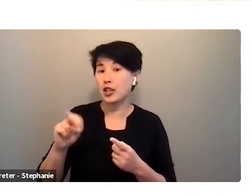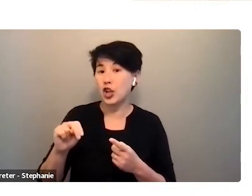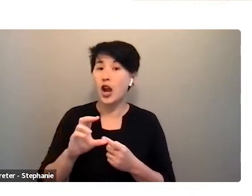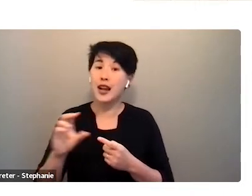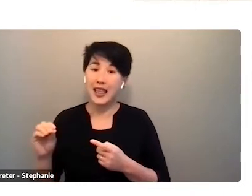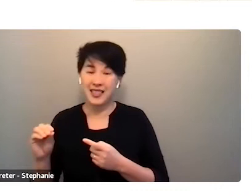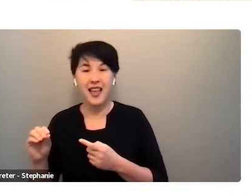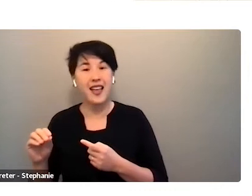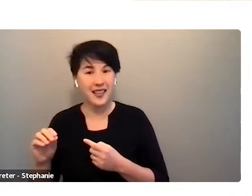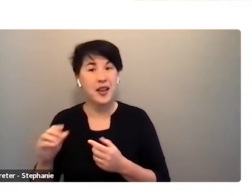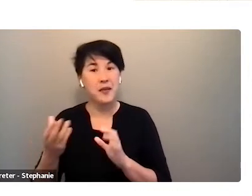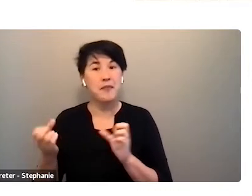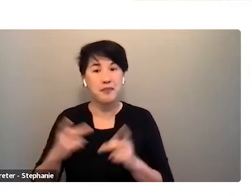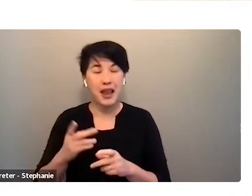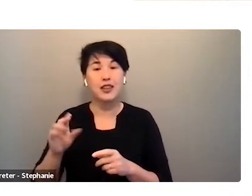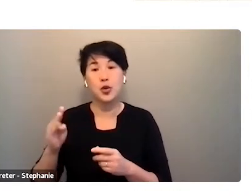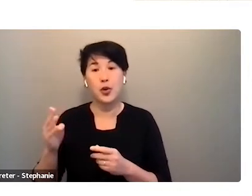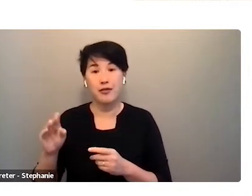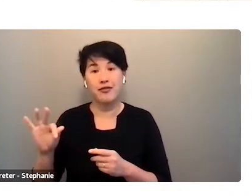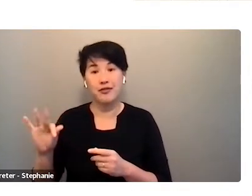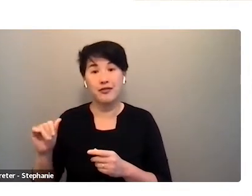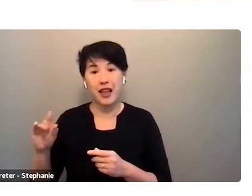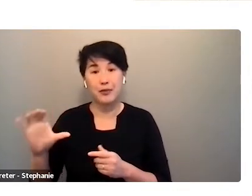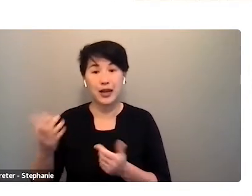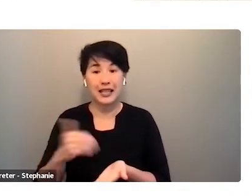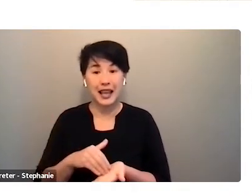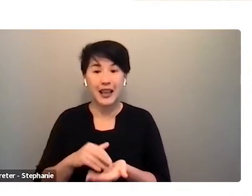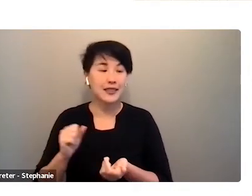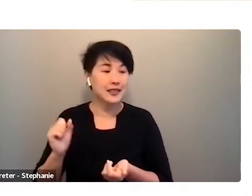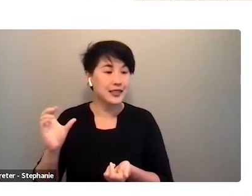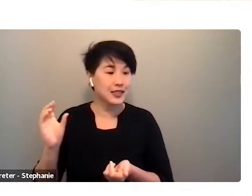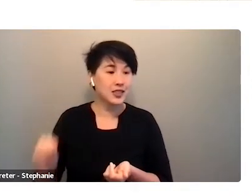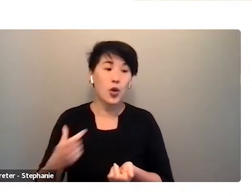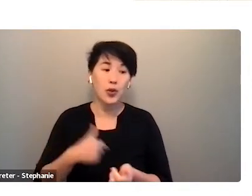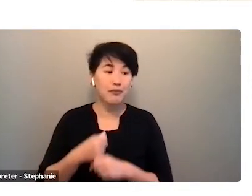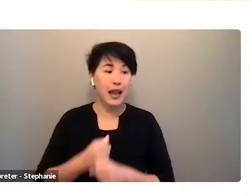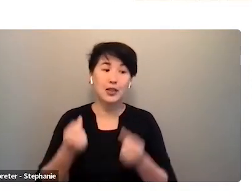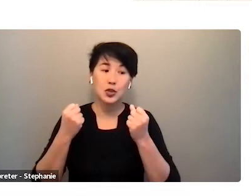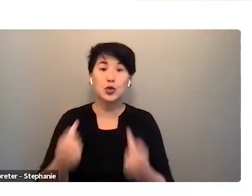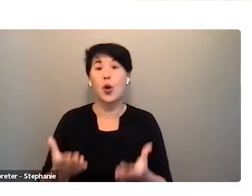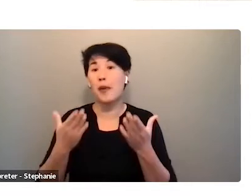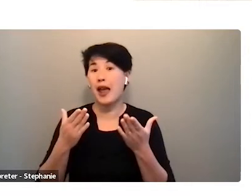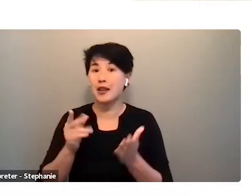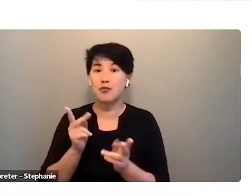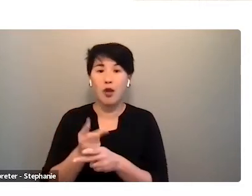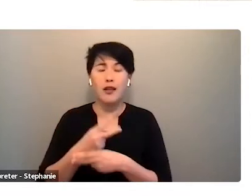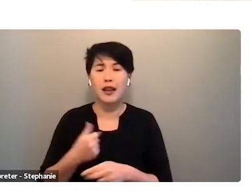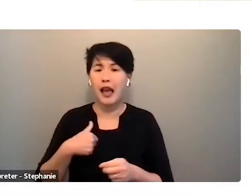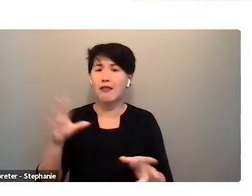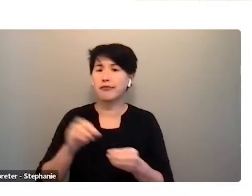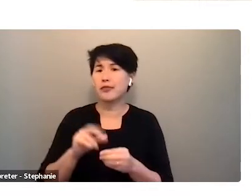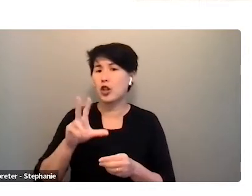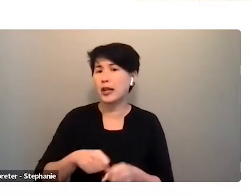amazing thing about that is we can create numbers of different products now that we've actually got at least 3 years of research and